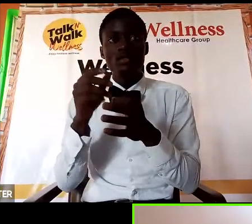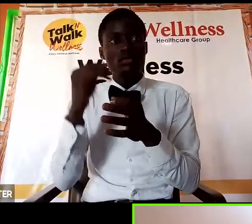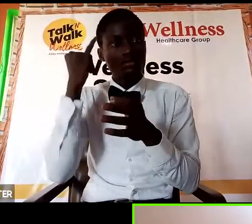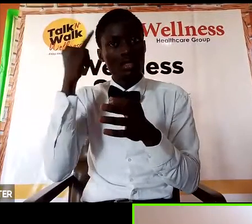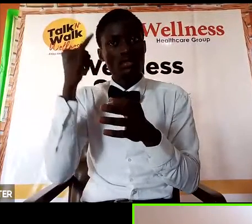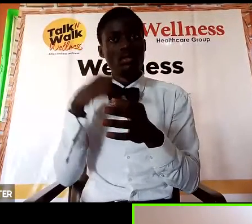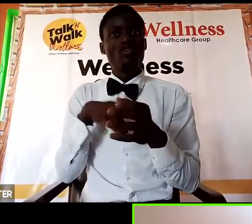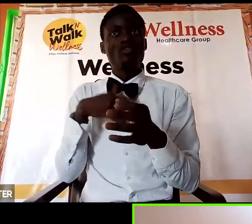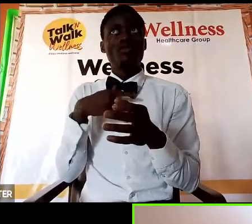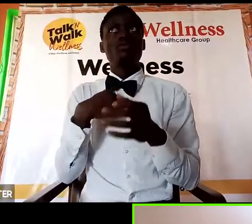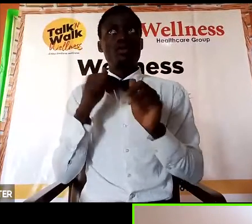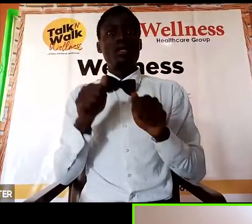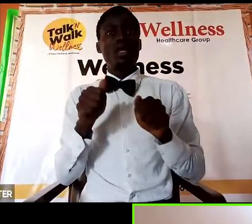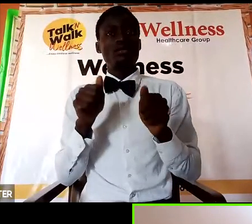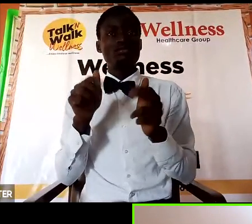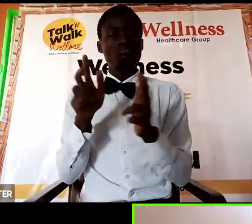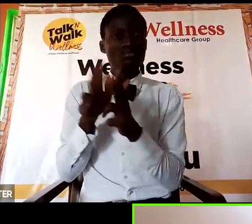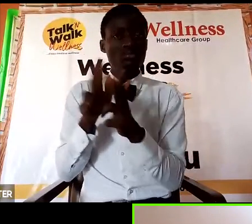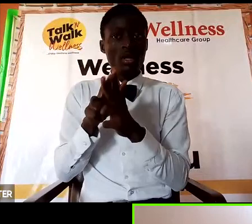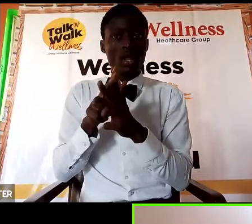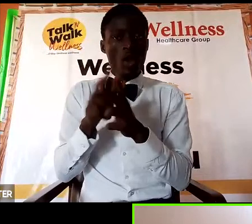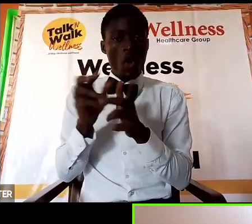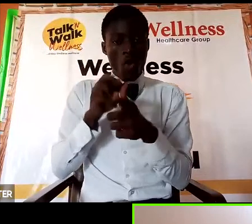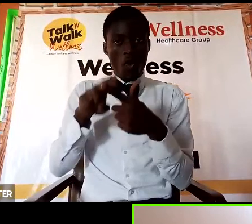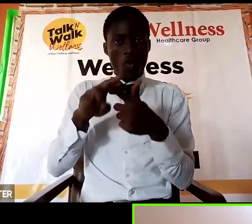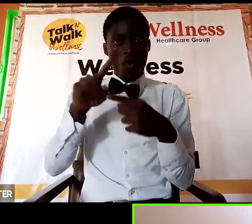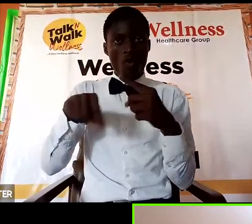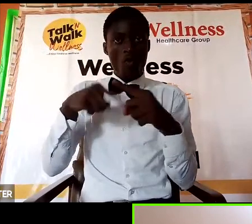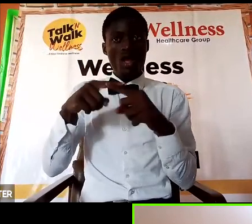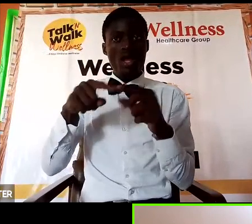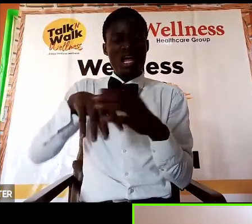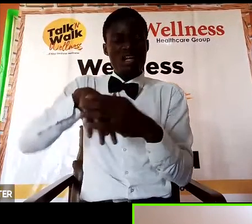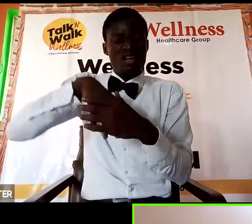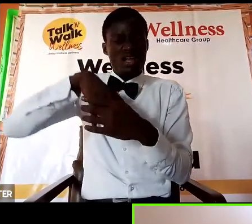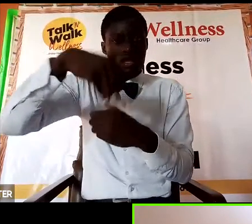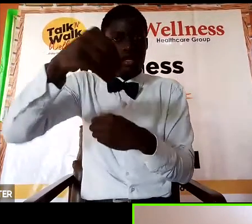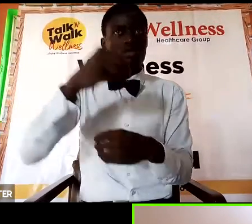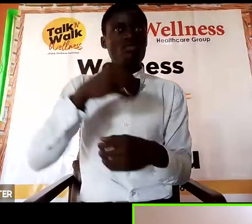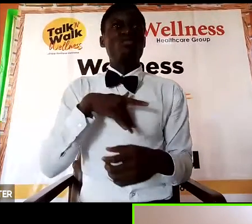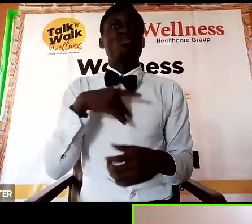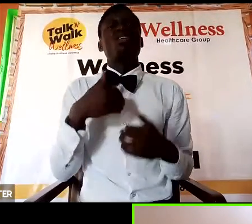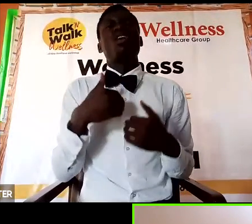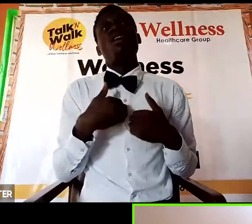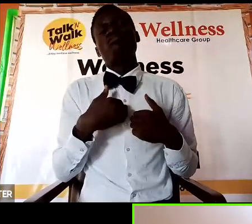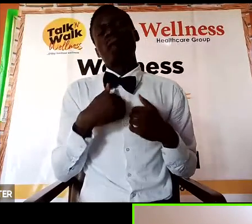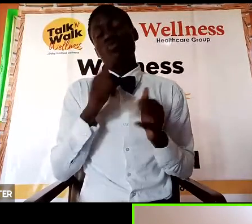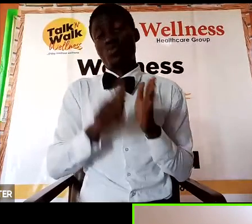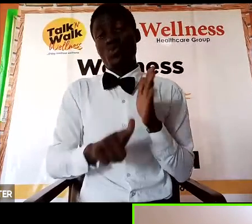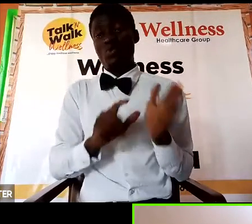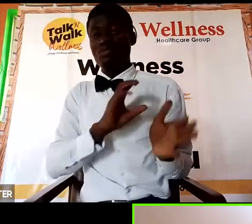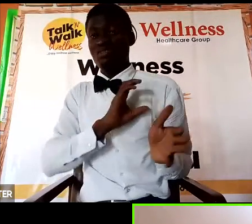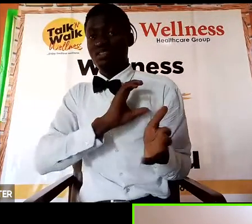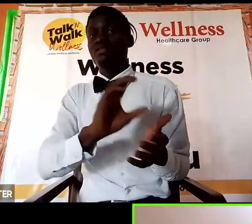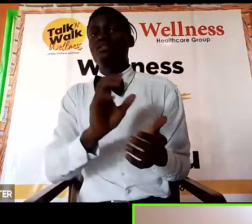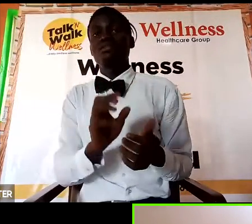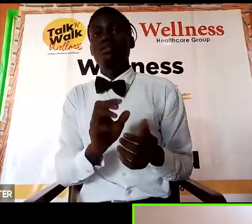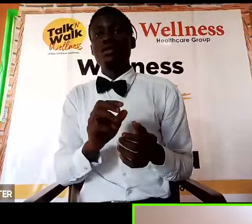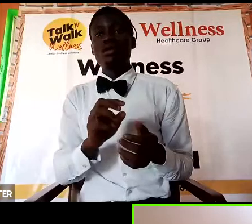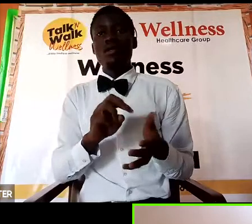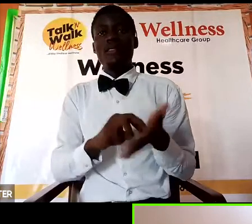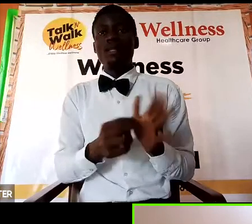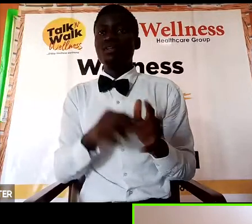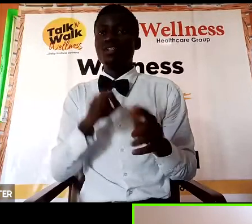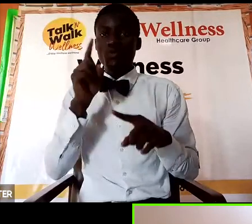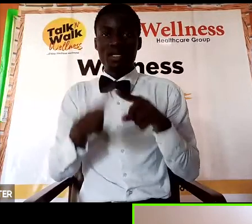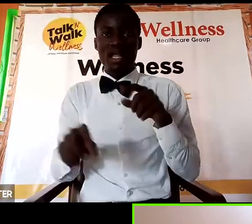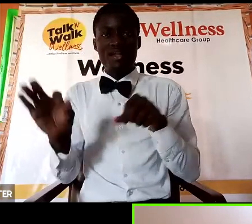even go out, you are still having low self-esteem. You are still feeling, so you are not on top of your game. You can't function optimally. When